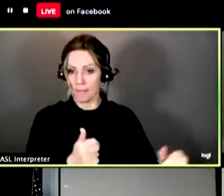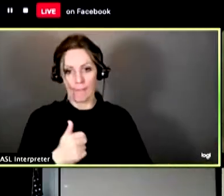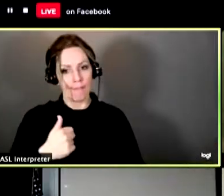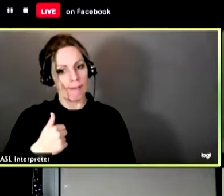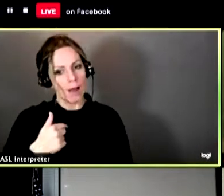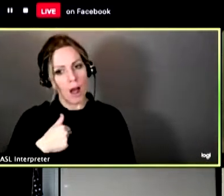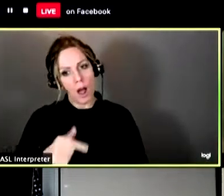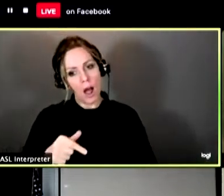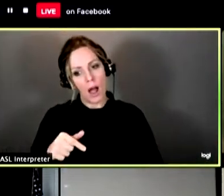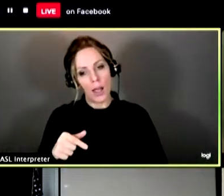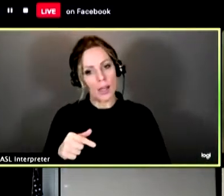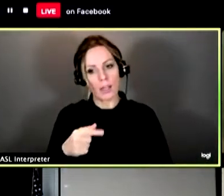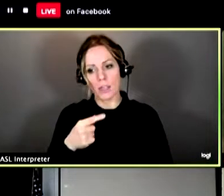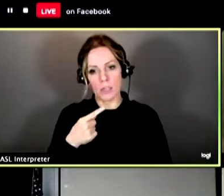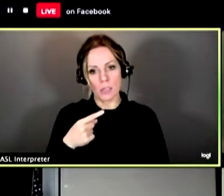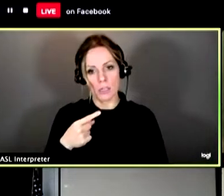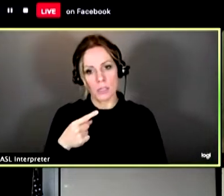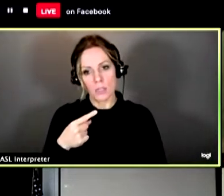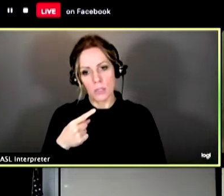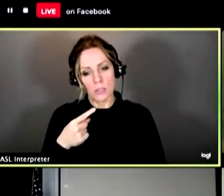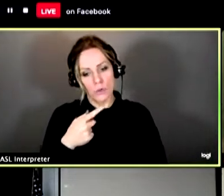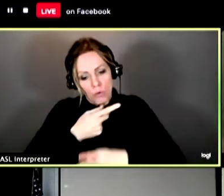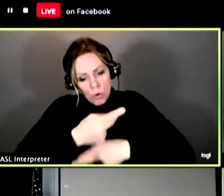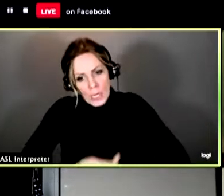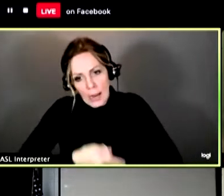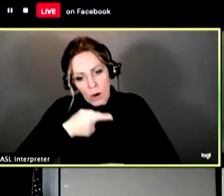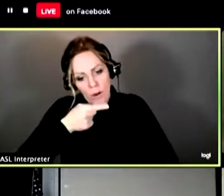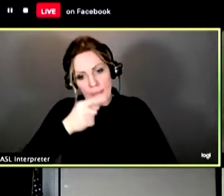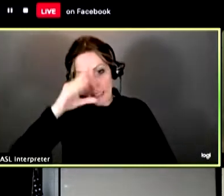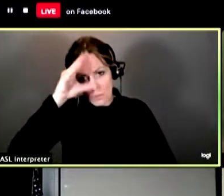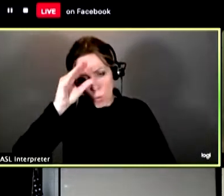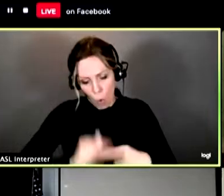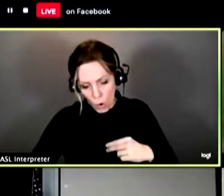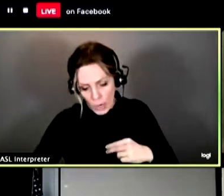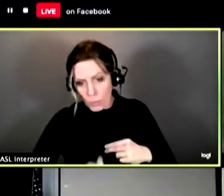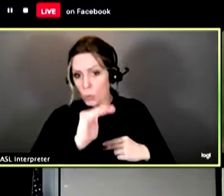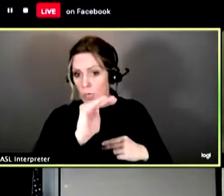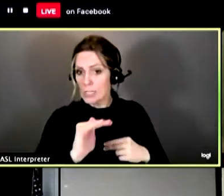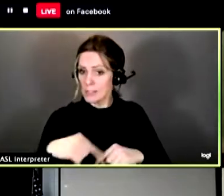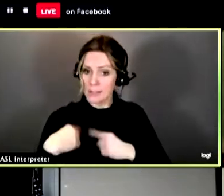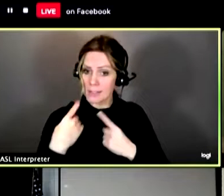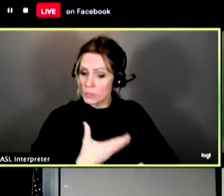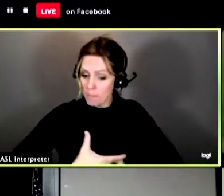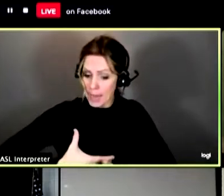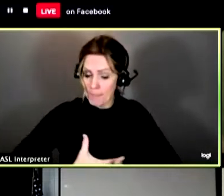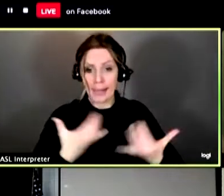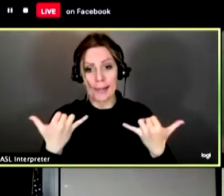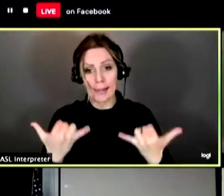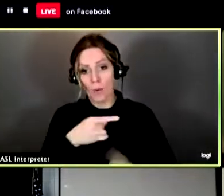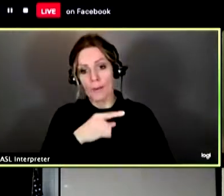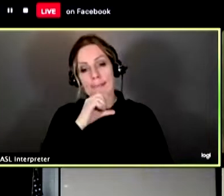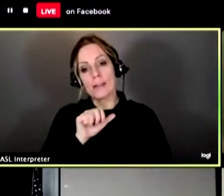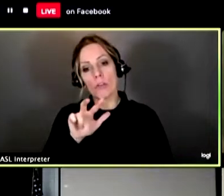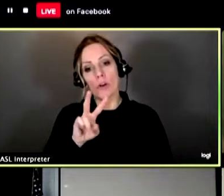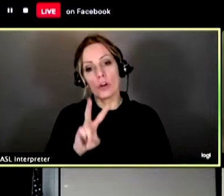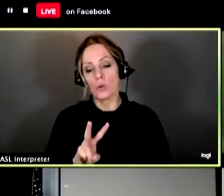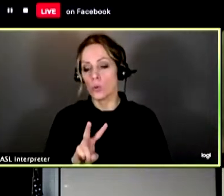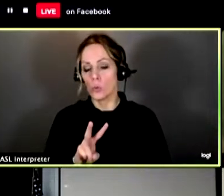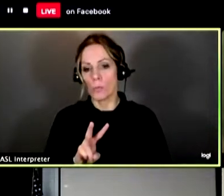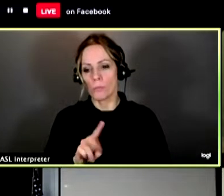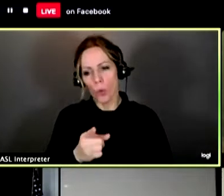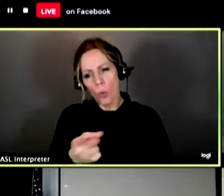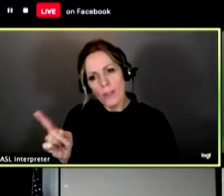and helped raise this boy from a child, from a baby. He's 32 years old now, and they need to